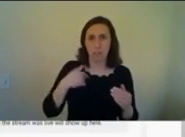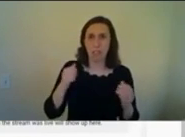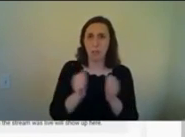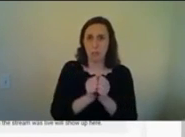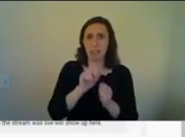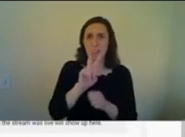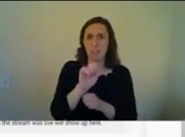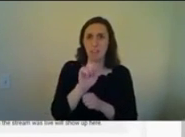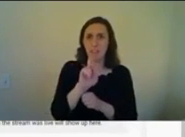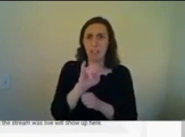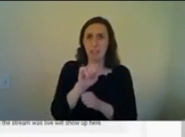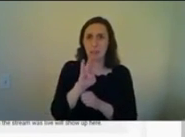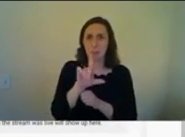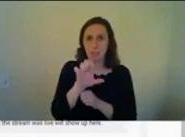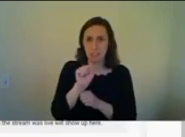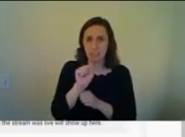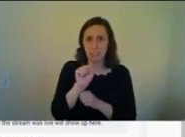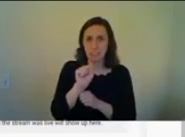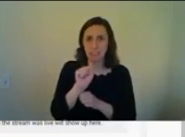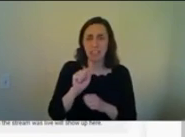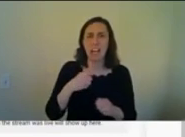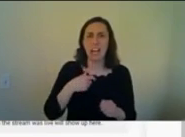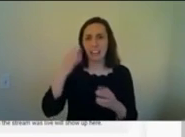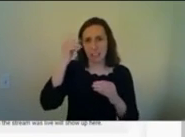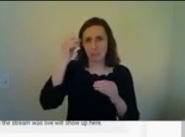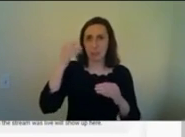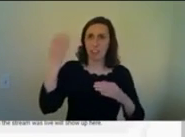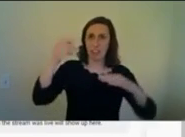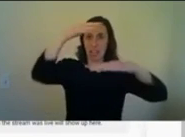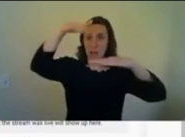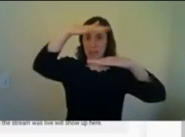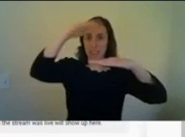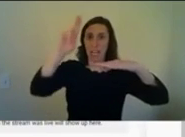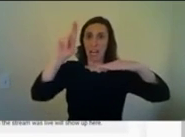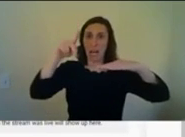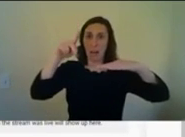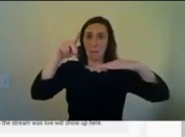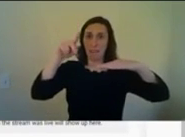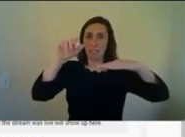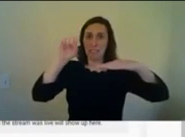And the variables I see in my head are the thing upstairs and the thing downstairs.